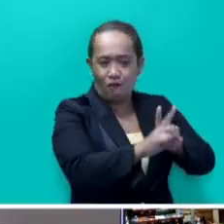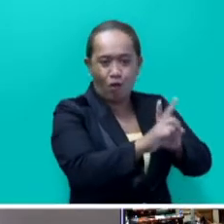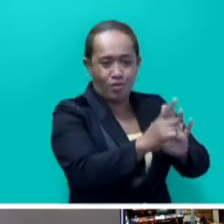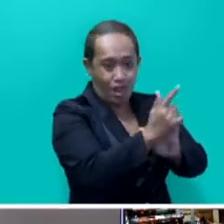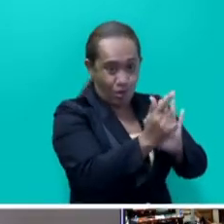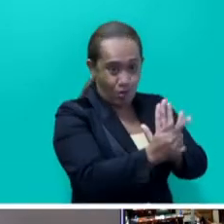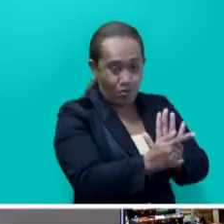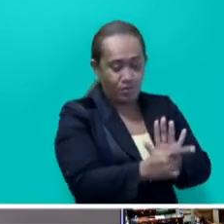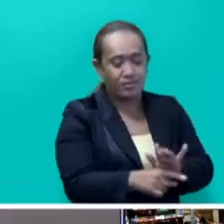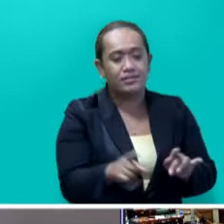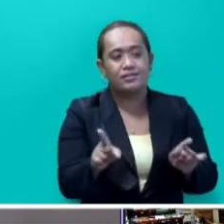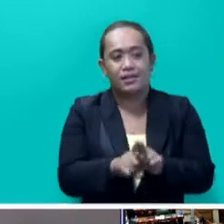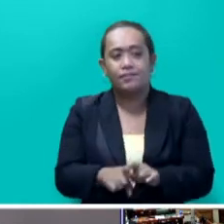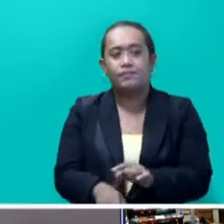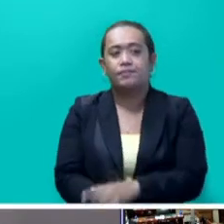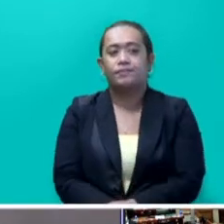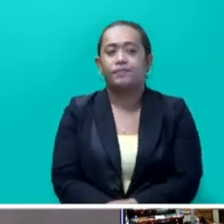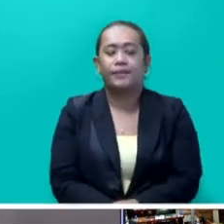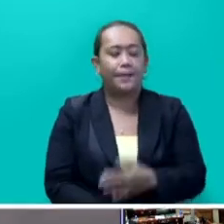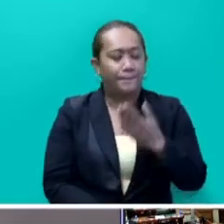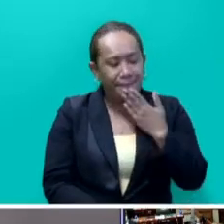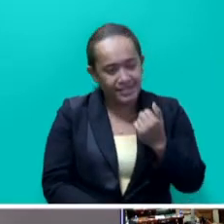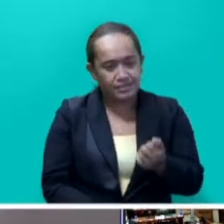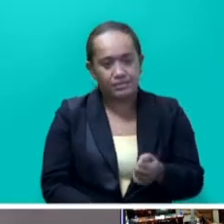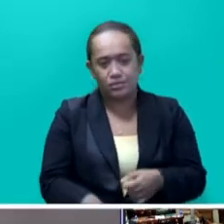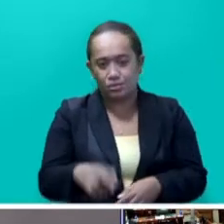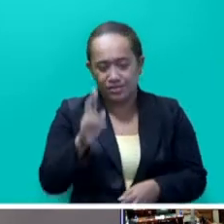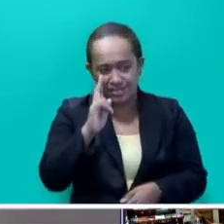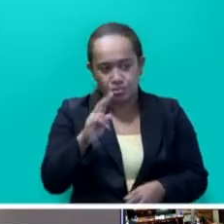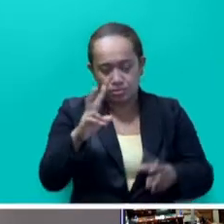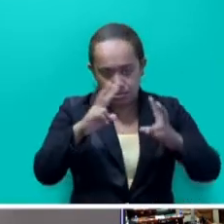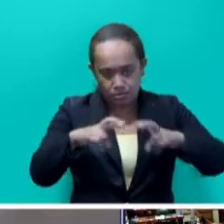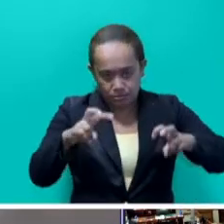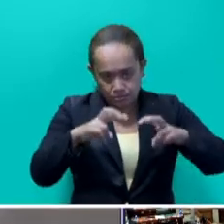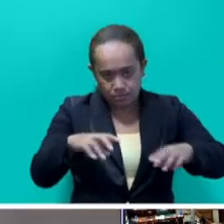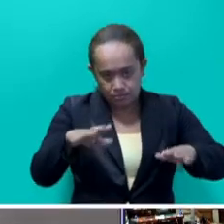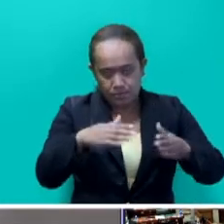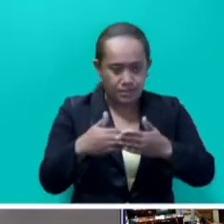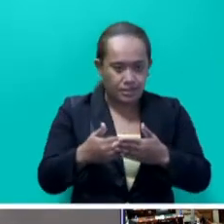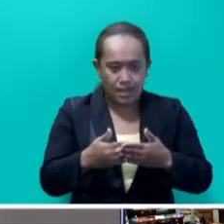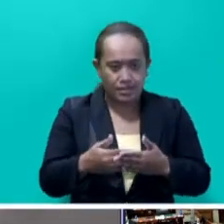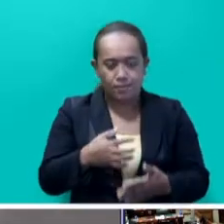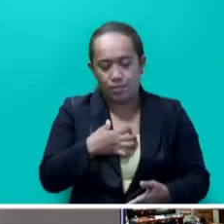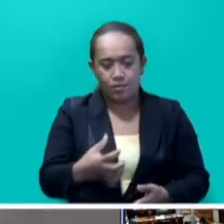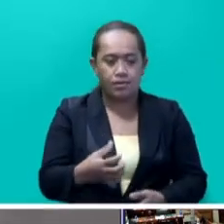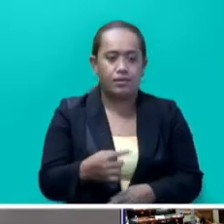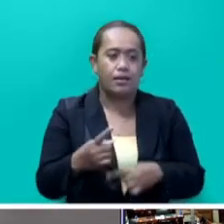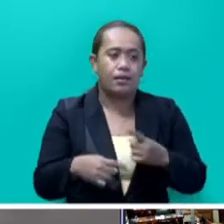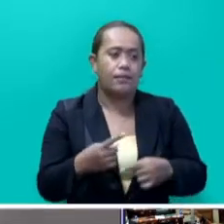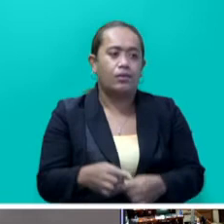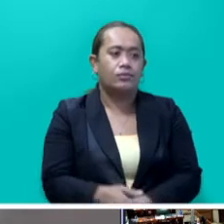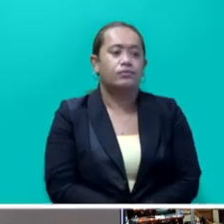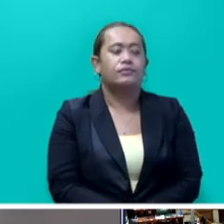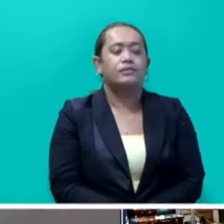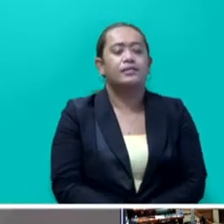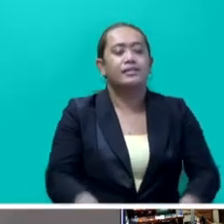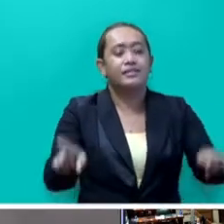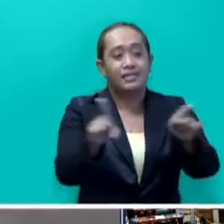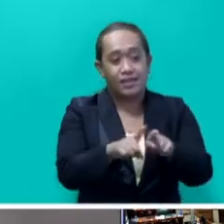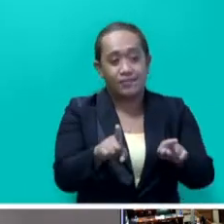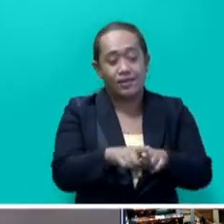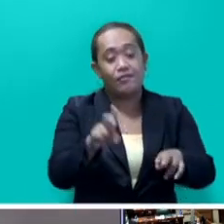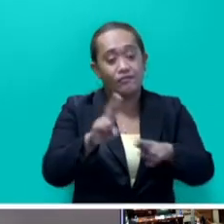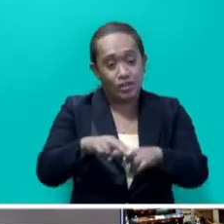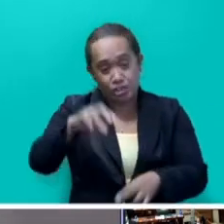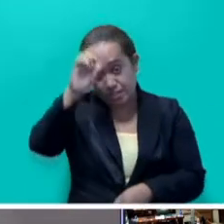also applies. And she's made some contradictory statements. Now, with respect to the Fiji Taxi Association, yes, we've